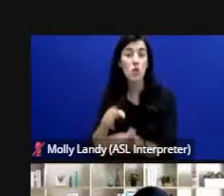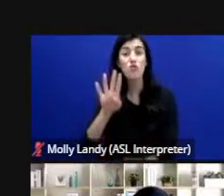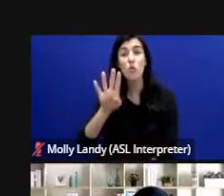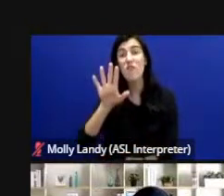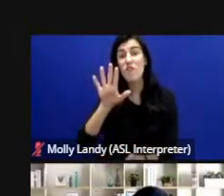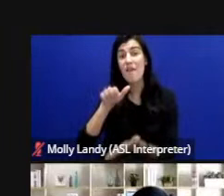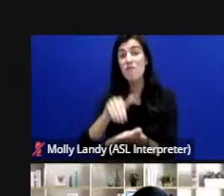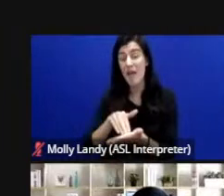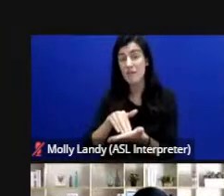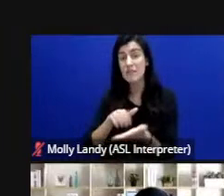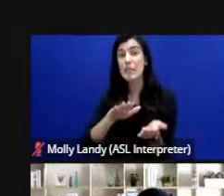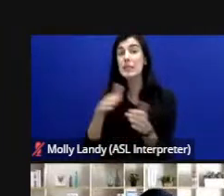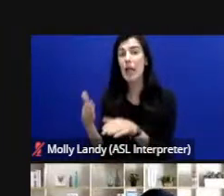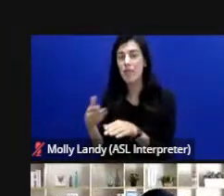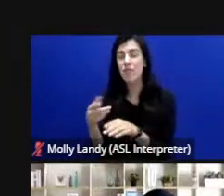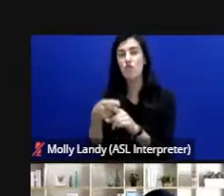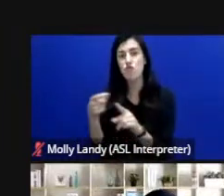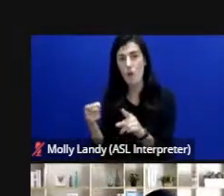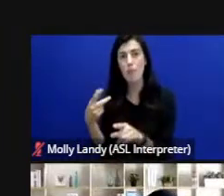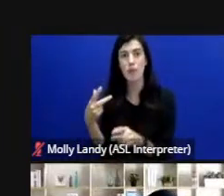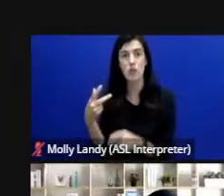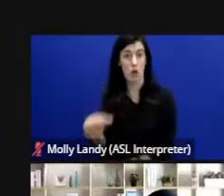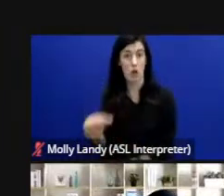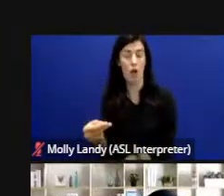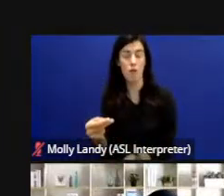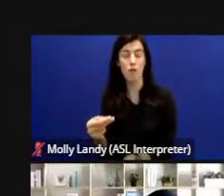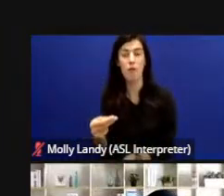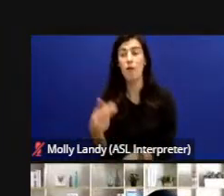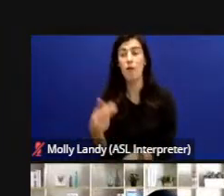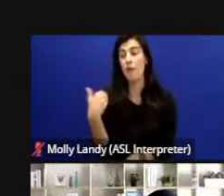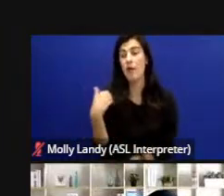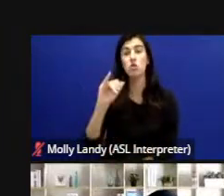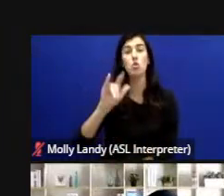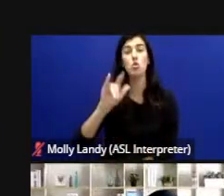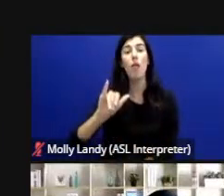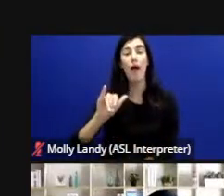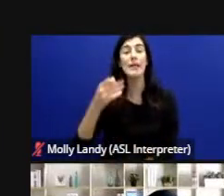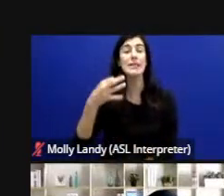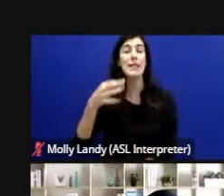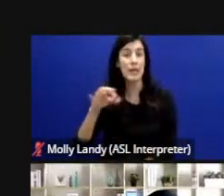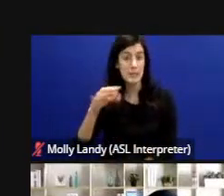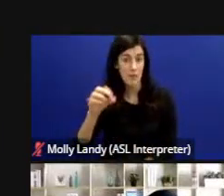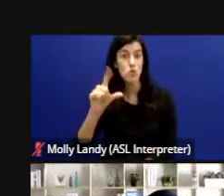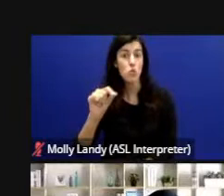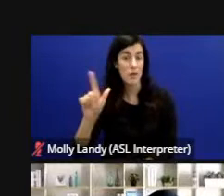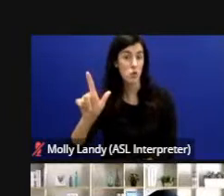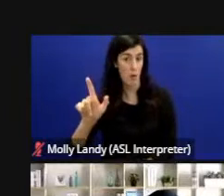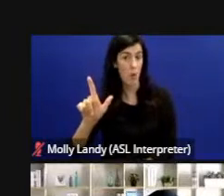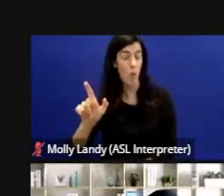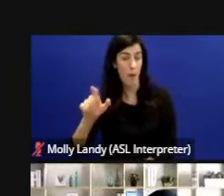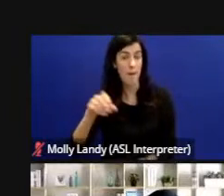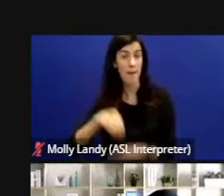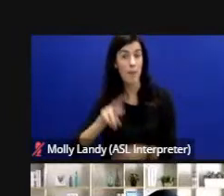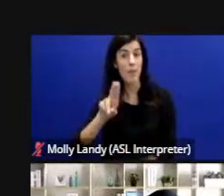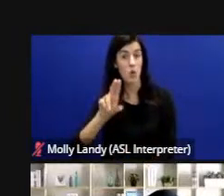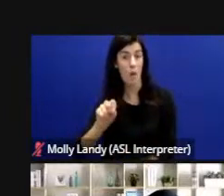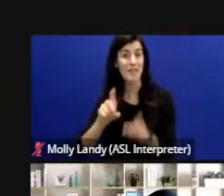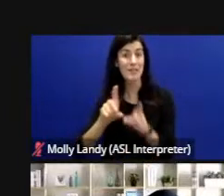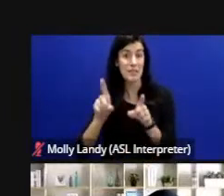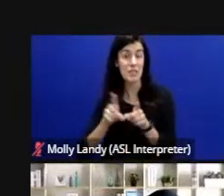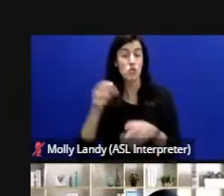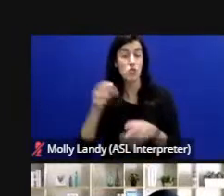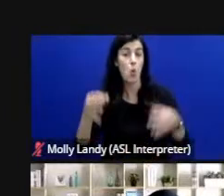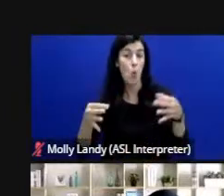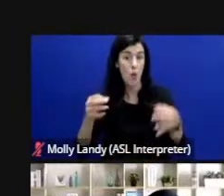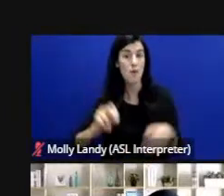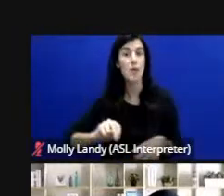shot lawsuit that was filed July 19th of 2021 in the United States District Court for the